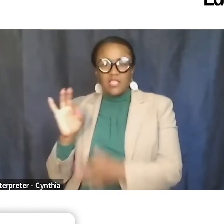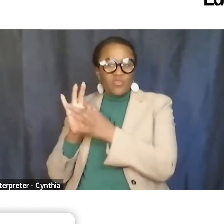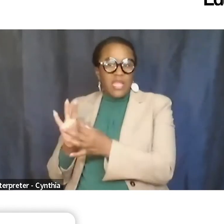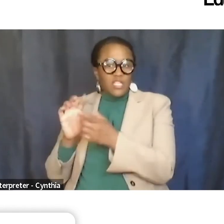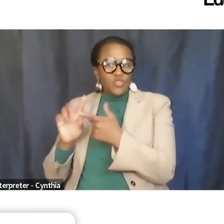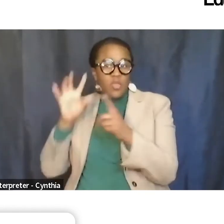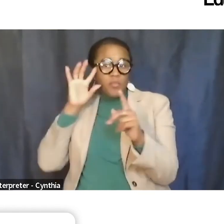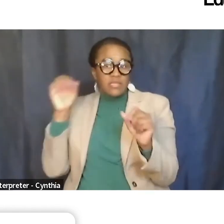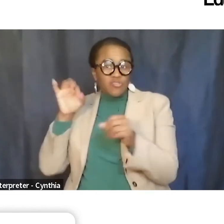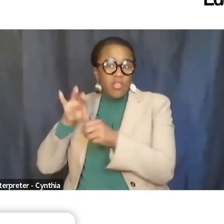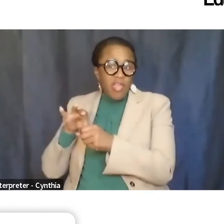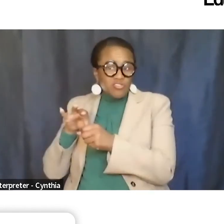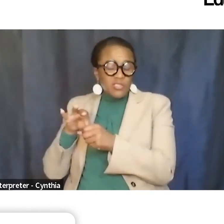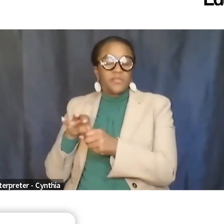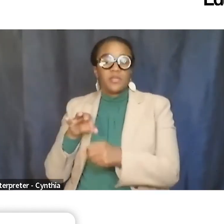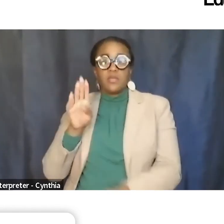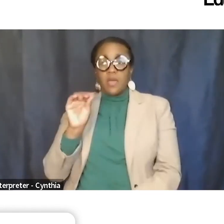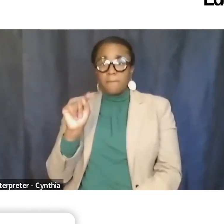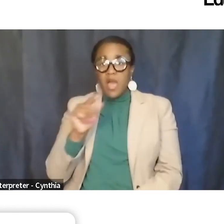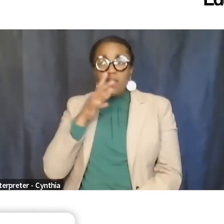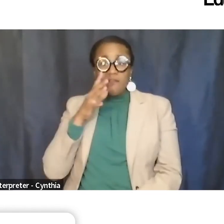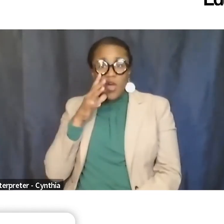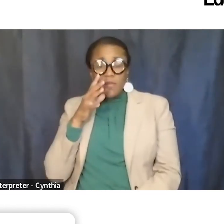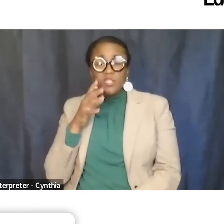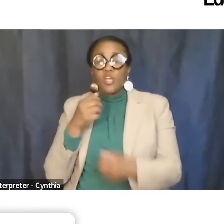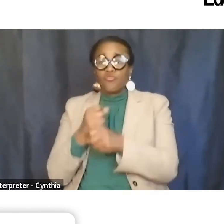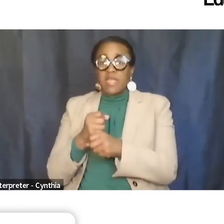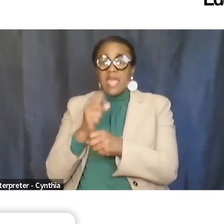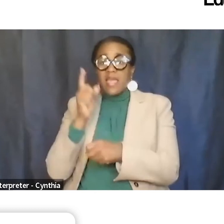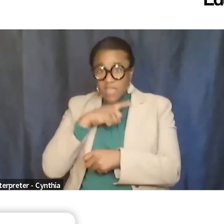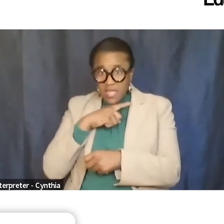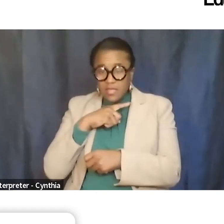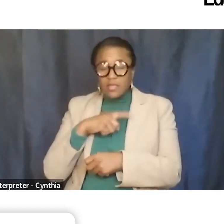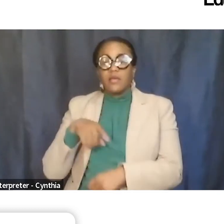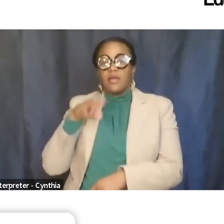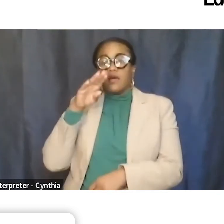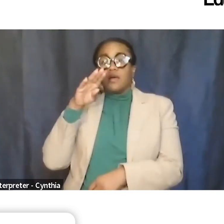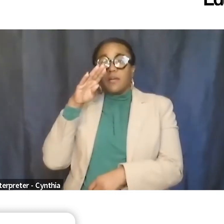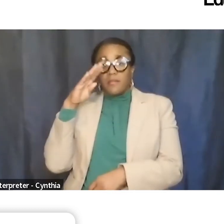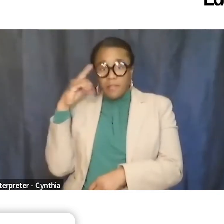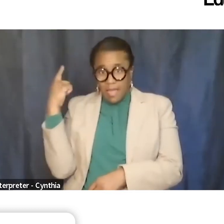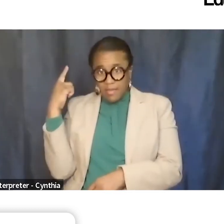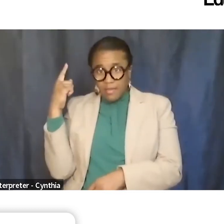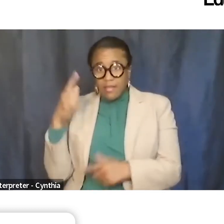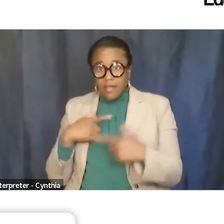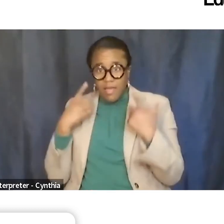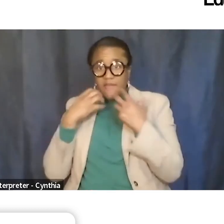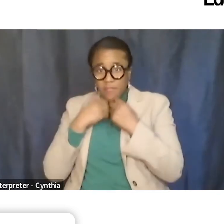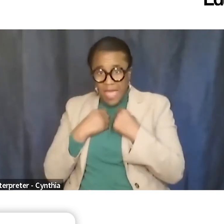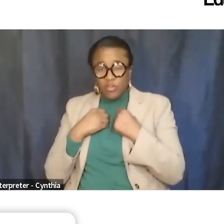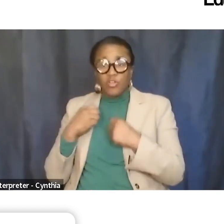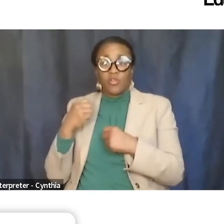were used to create fake Black Lives Matter protests that people went to and protested